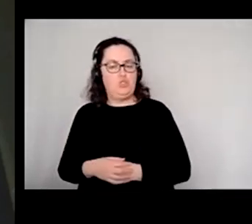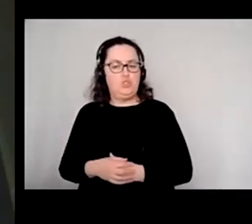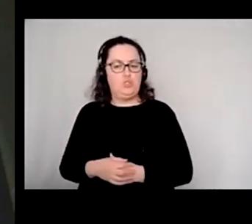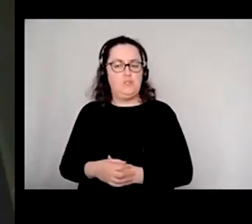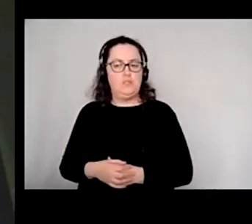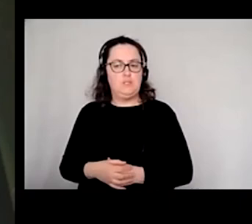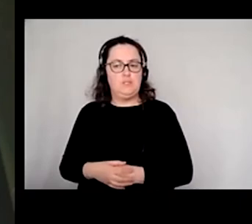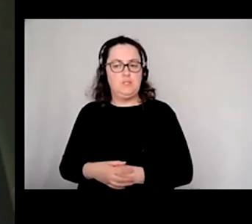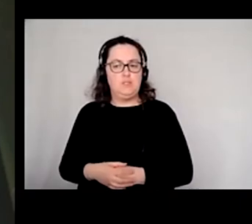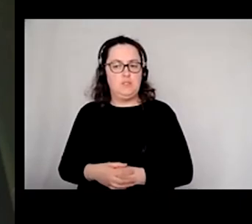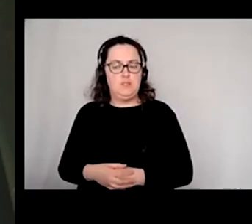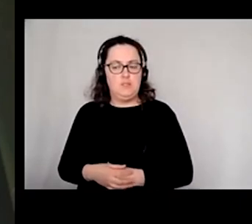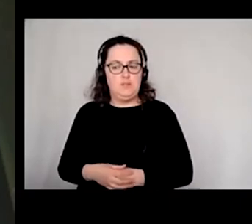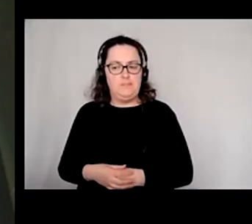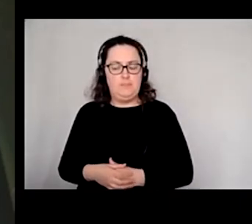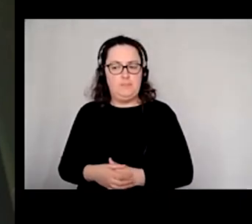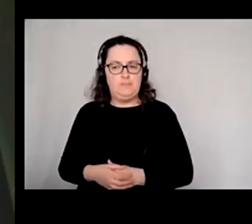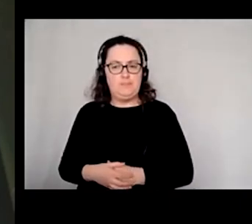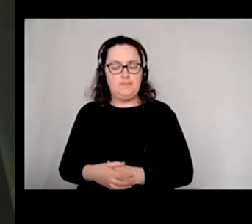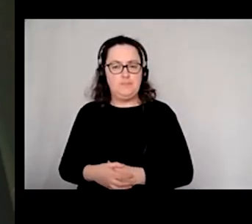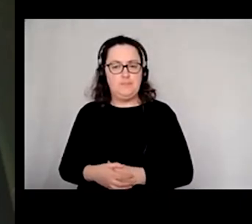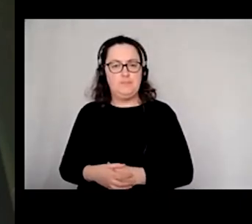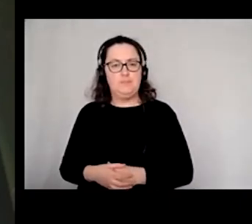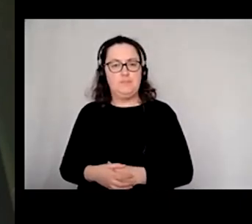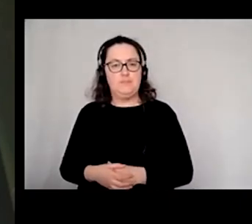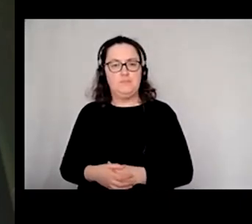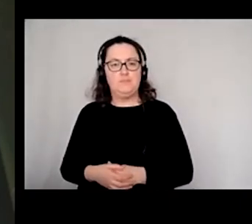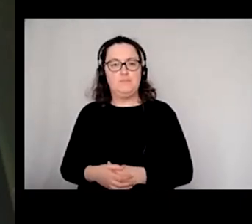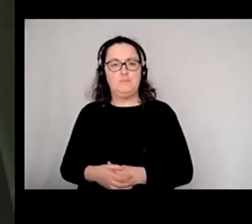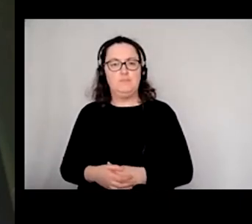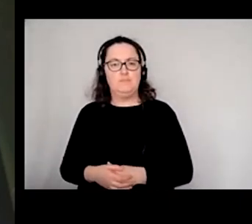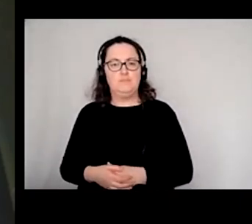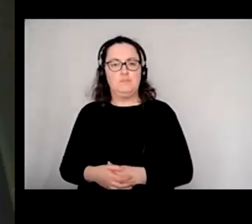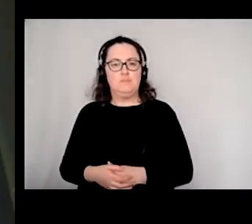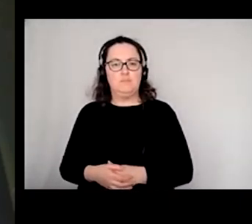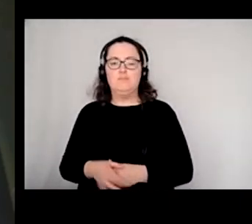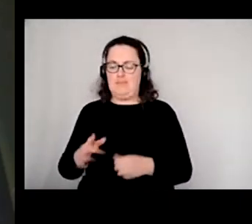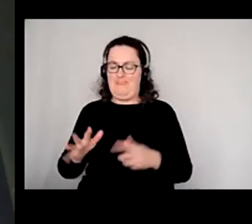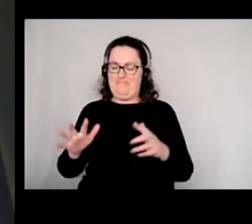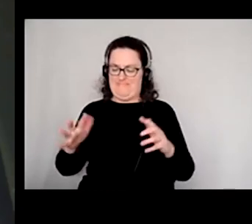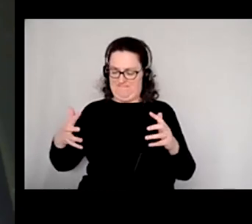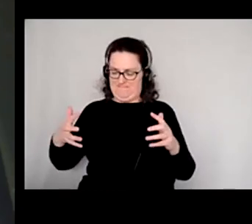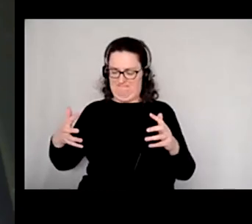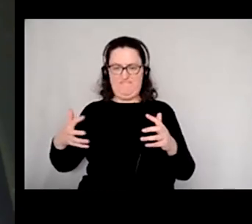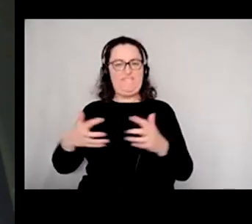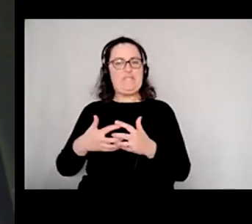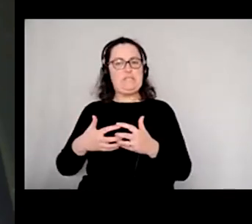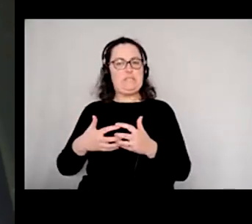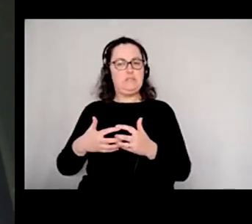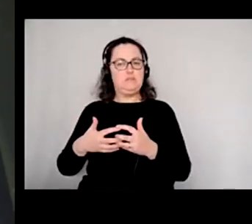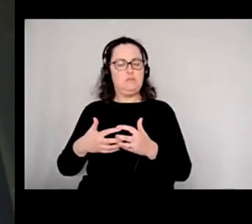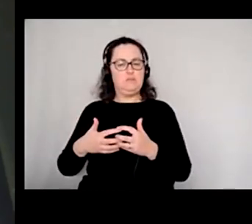about this whole idea of, it's the fitting in, isn't it? This is the issue, because in